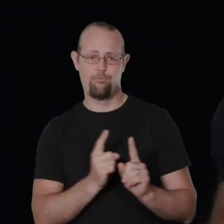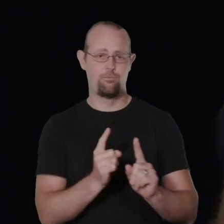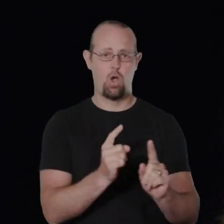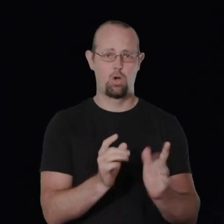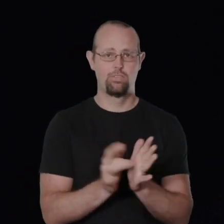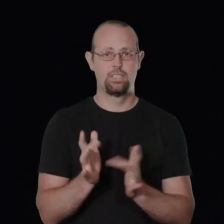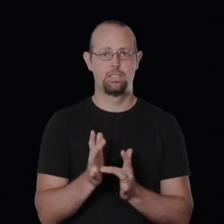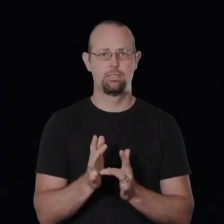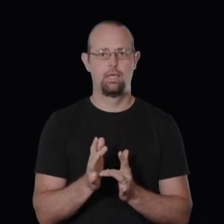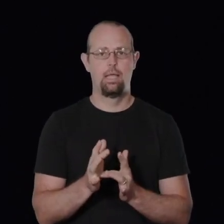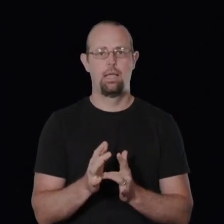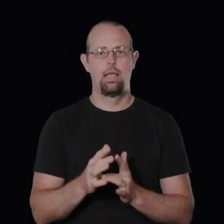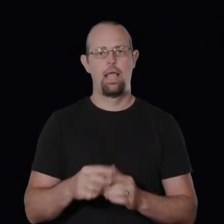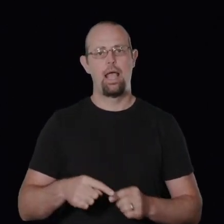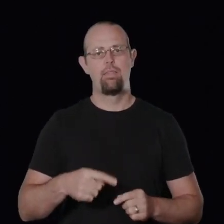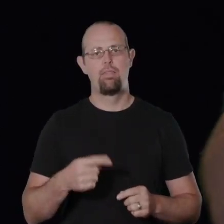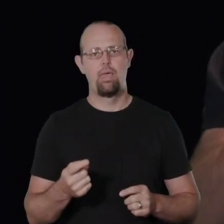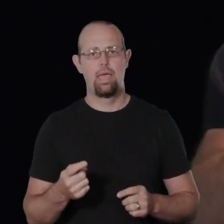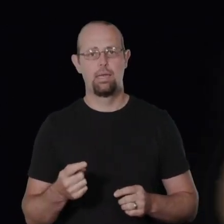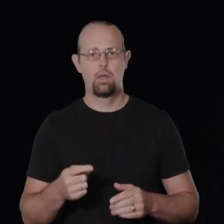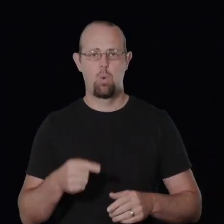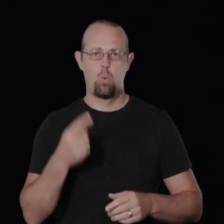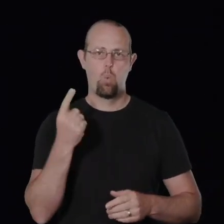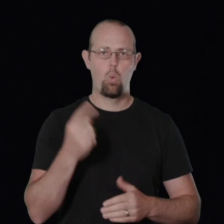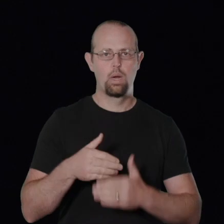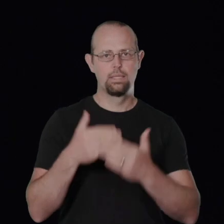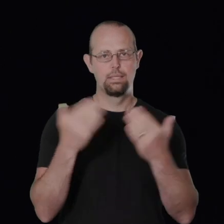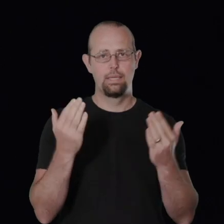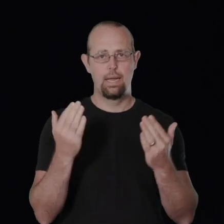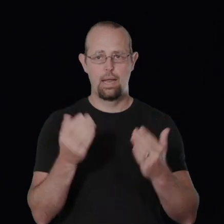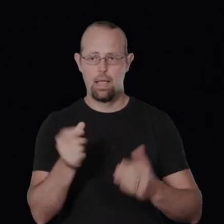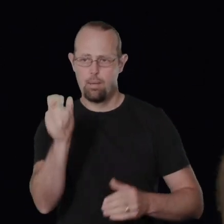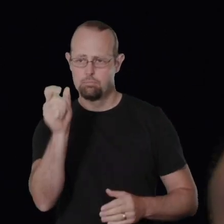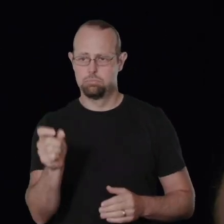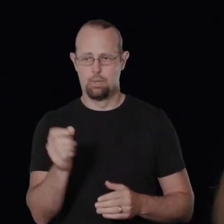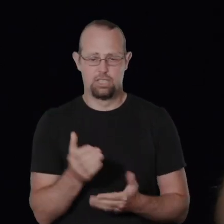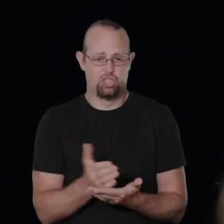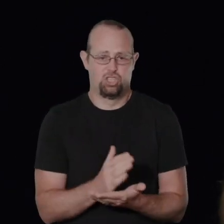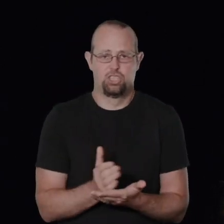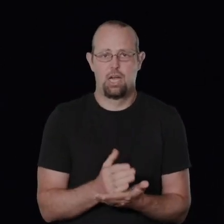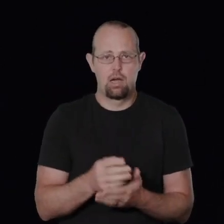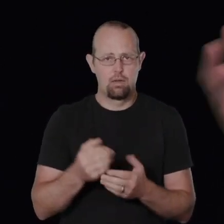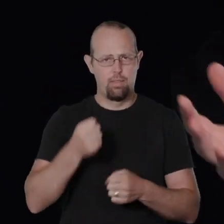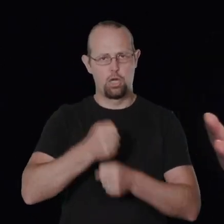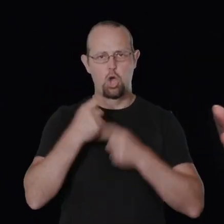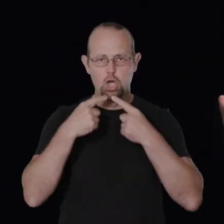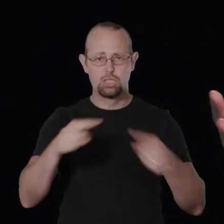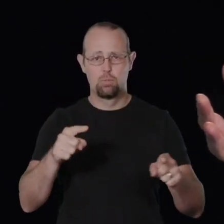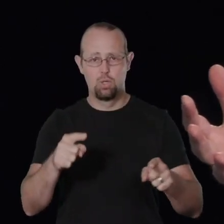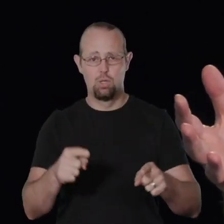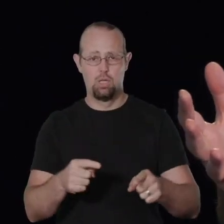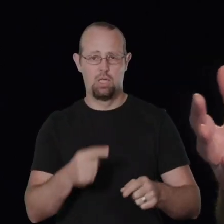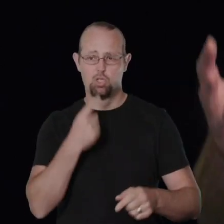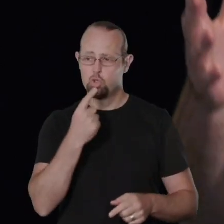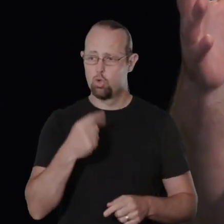then there came a day where suddenly someone shared the gospel with me, told me Jesus loved me, that he died for my